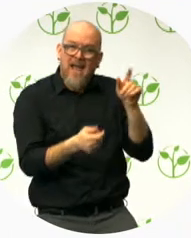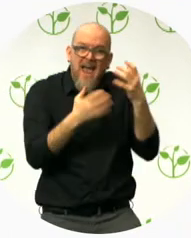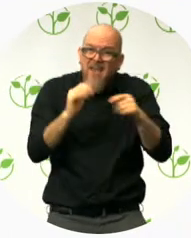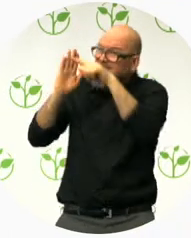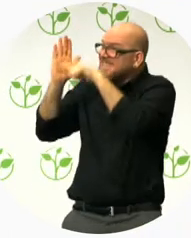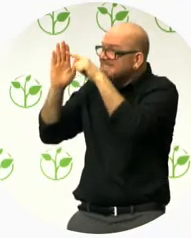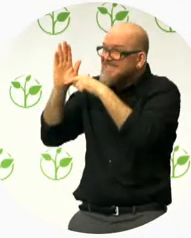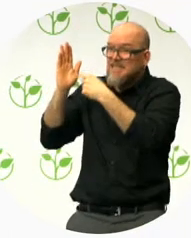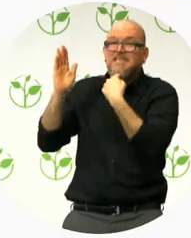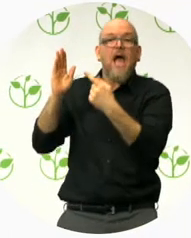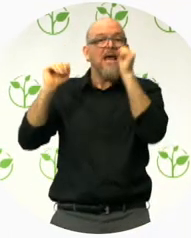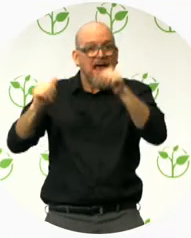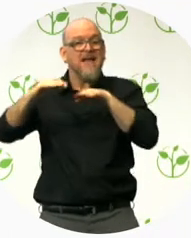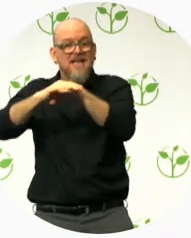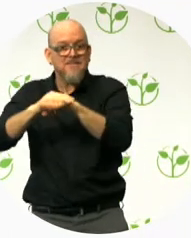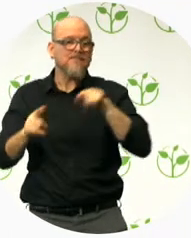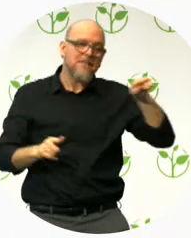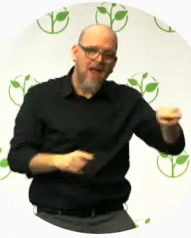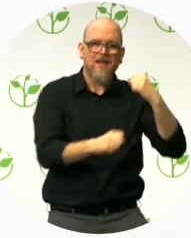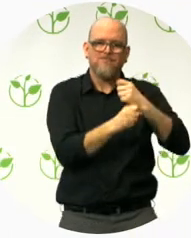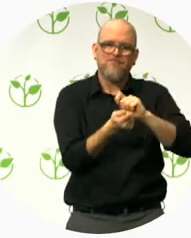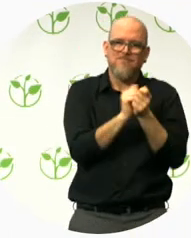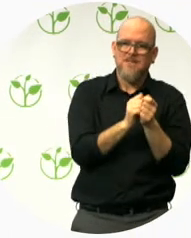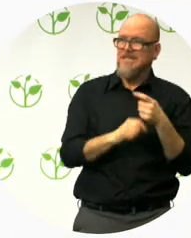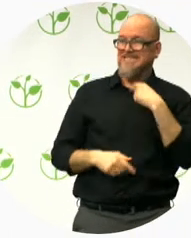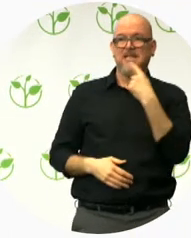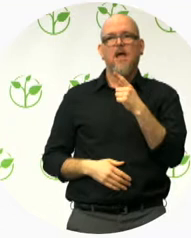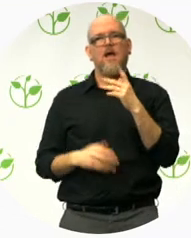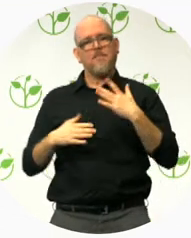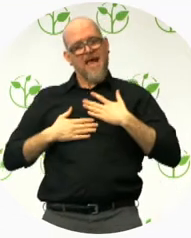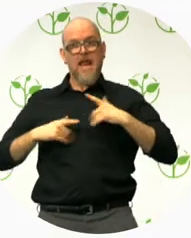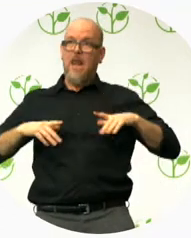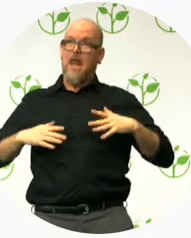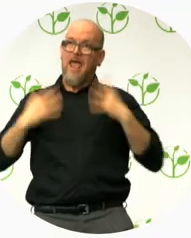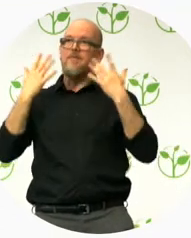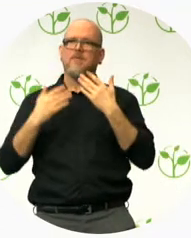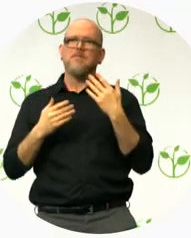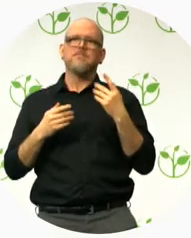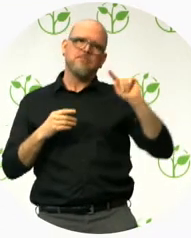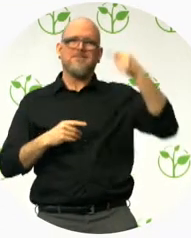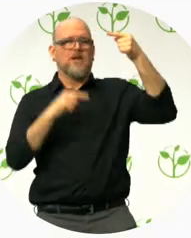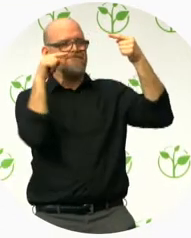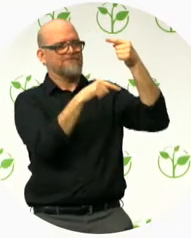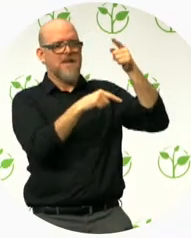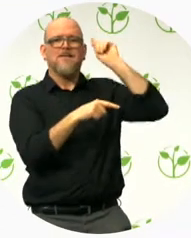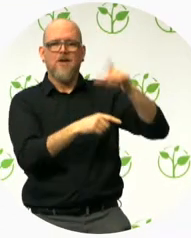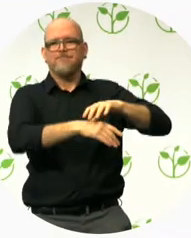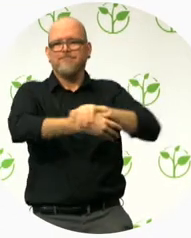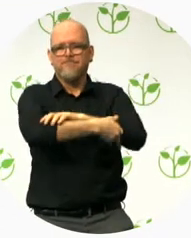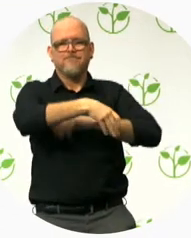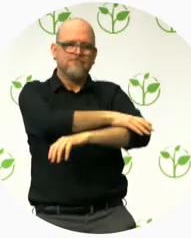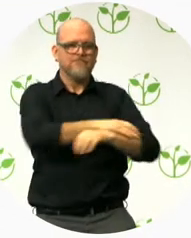live. So there is no real formula, but the one of working together. And that's goal